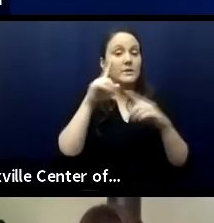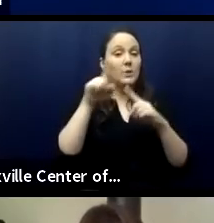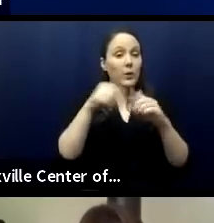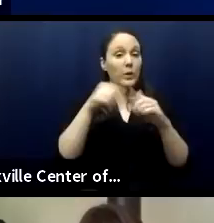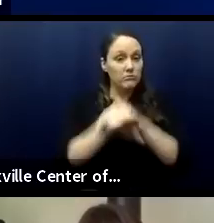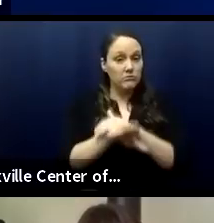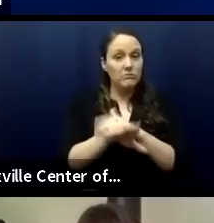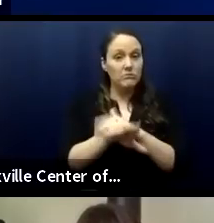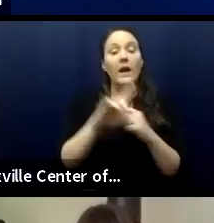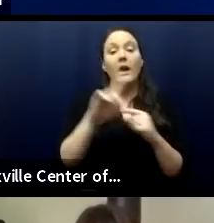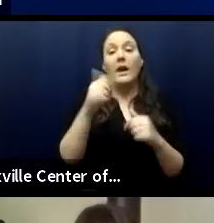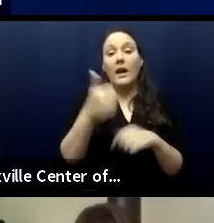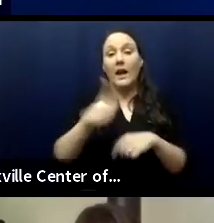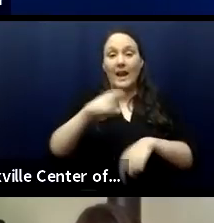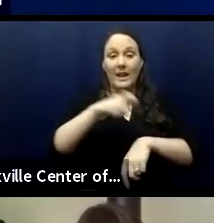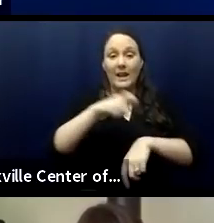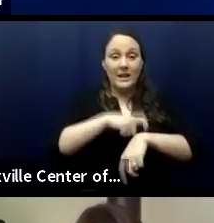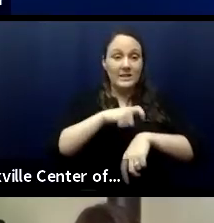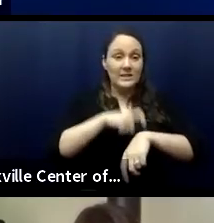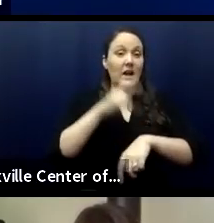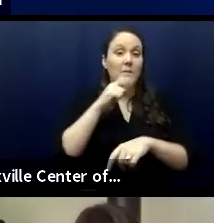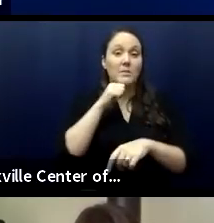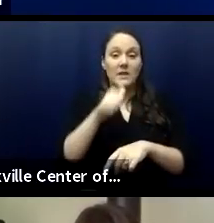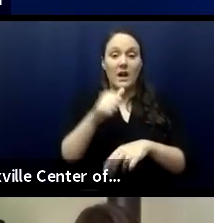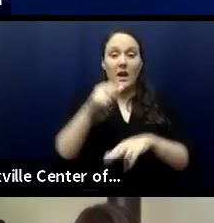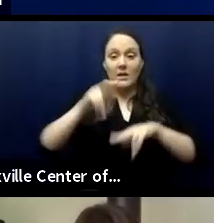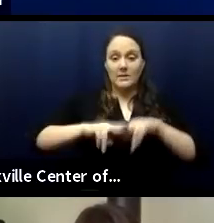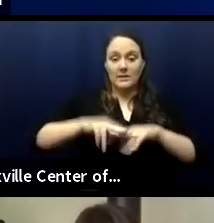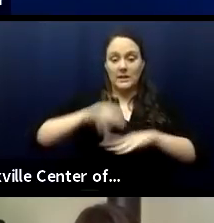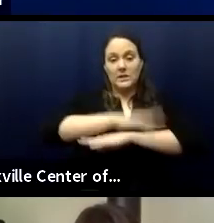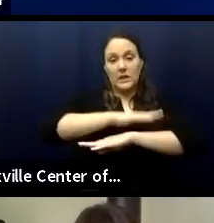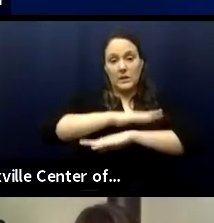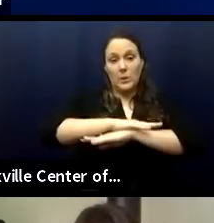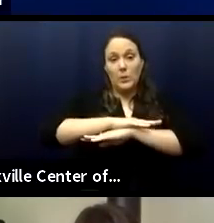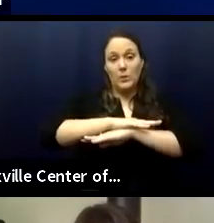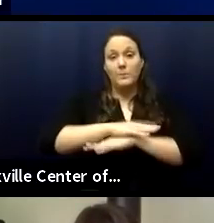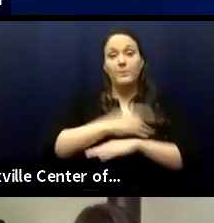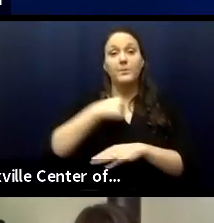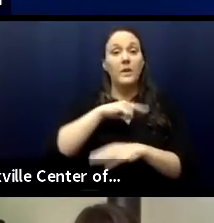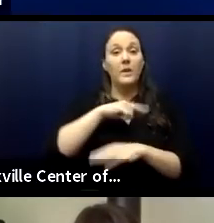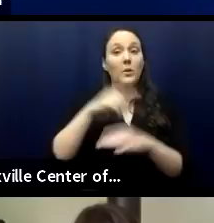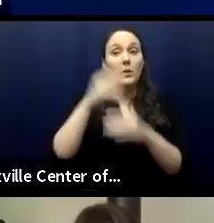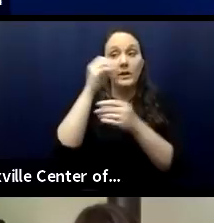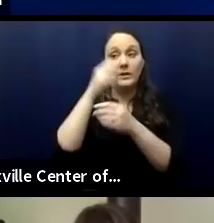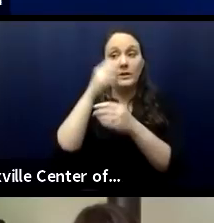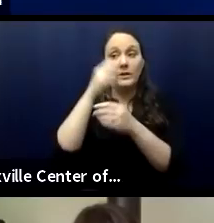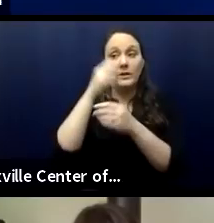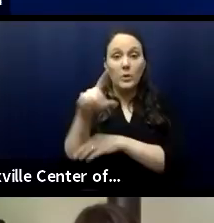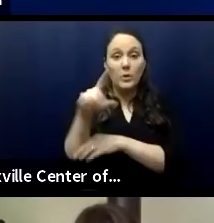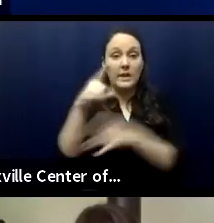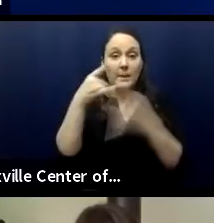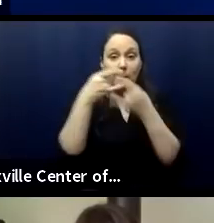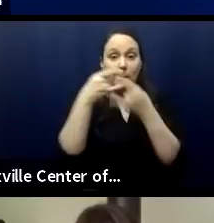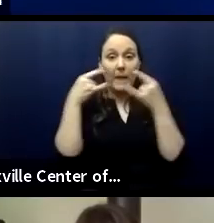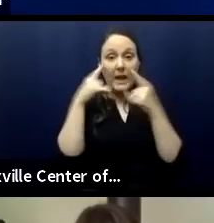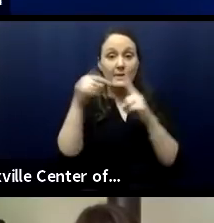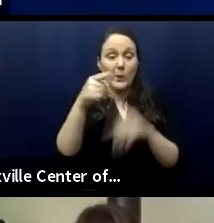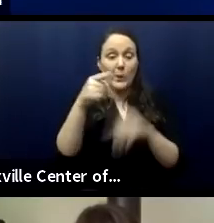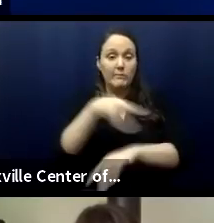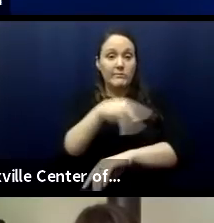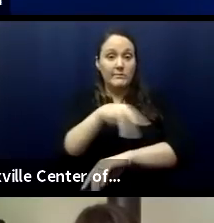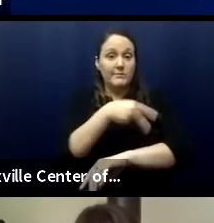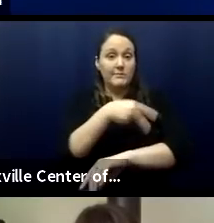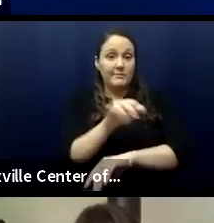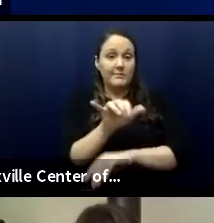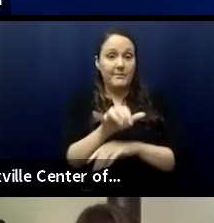time that they're not sitting at their table, even making our patrons wear a mask on the dance floor. Upon entering the bar, their temperature